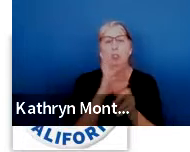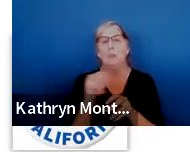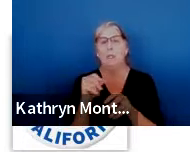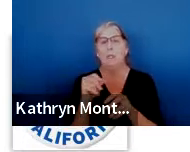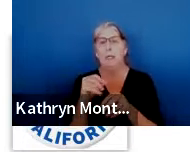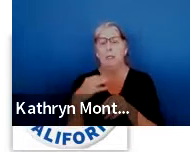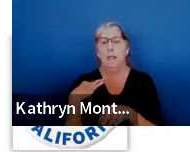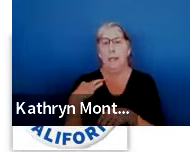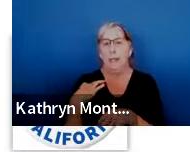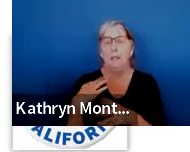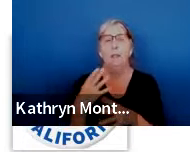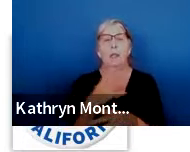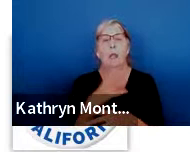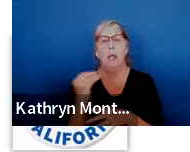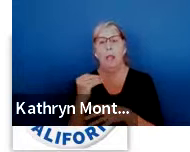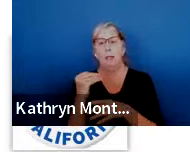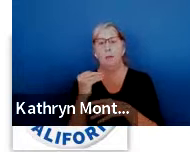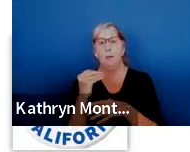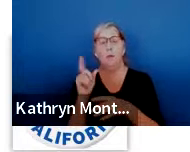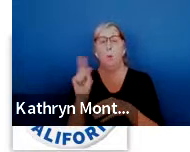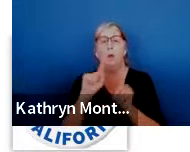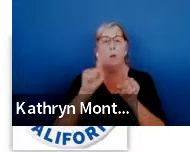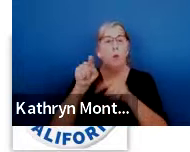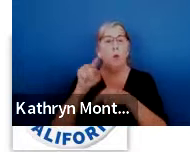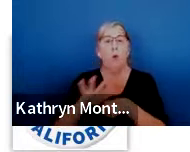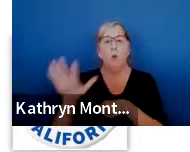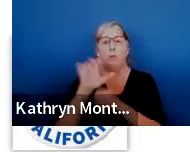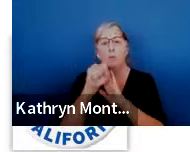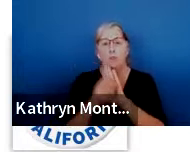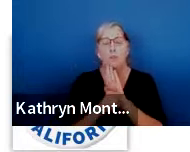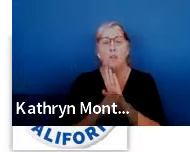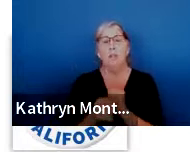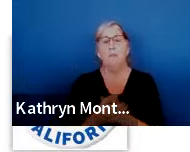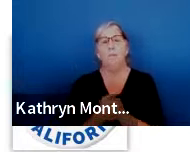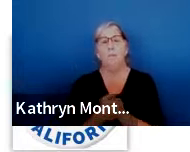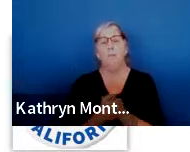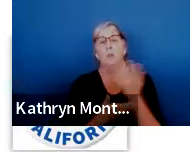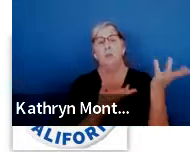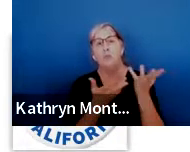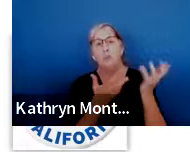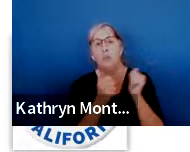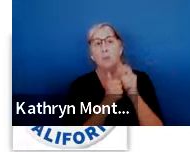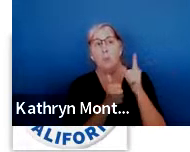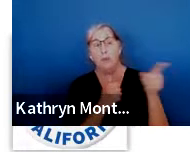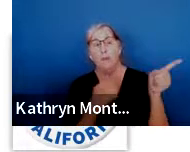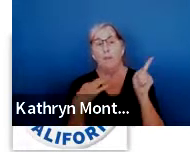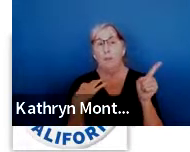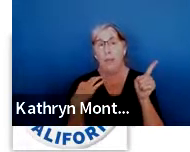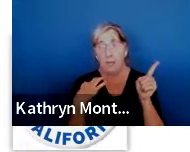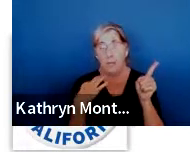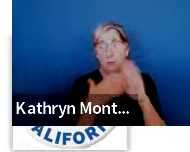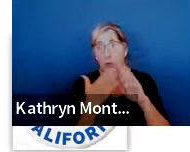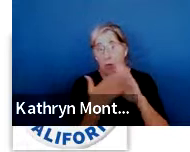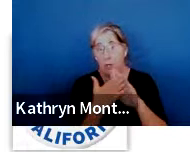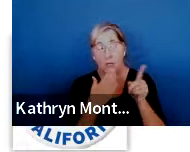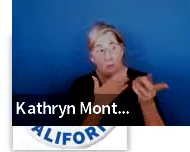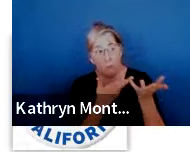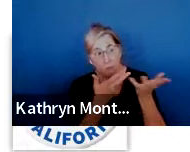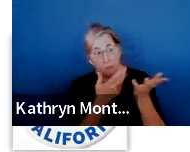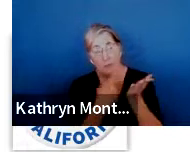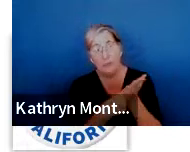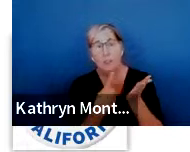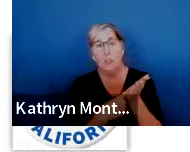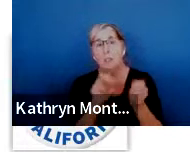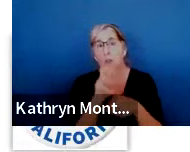disabilities across the state, engaging candidates in the media on disability issues, and protecting eligible voters' right to participate in elections.